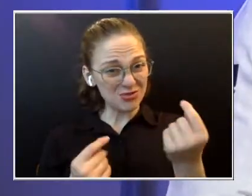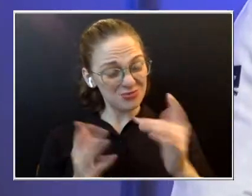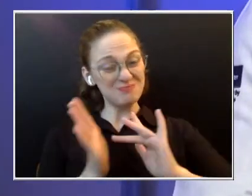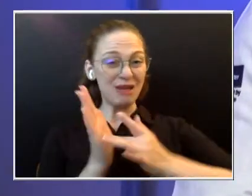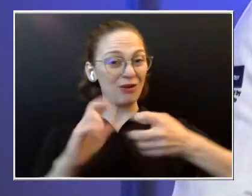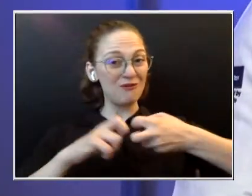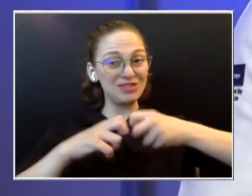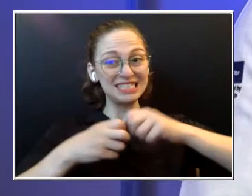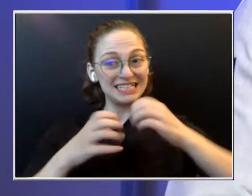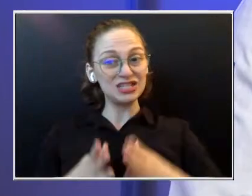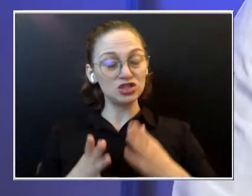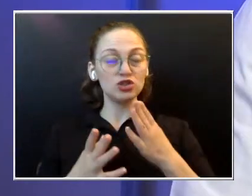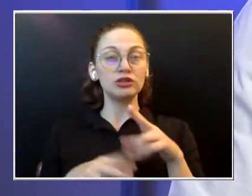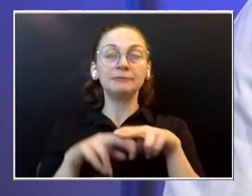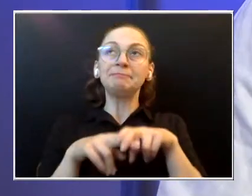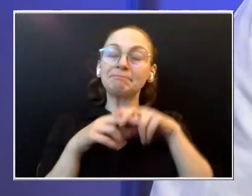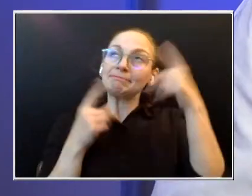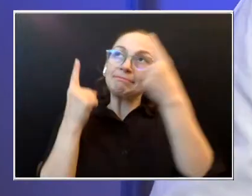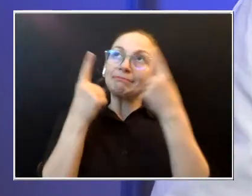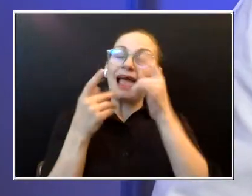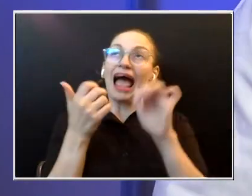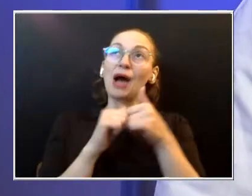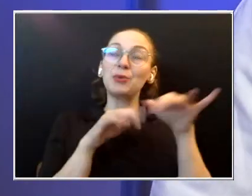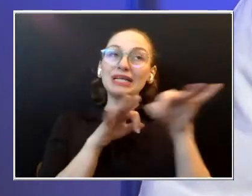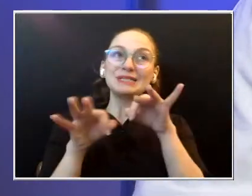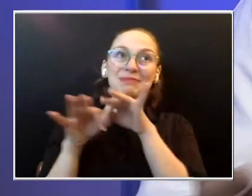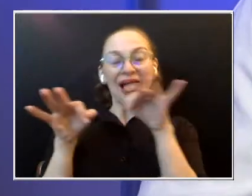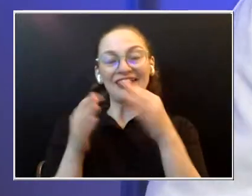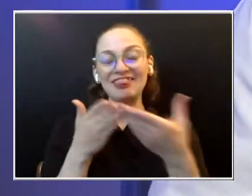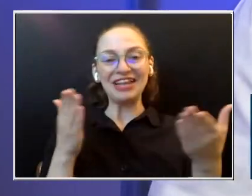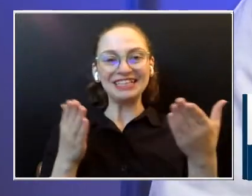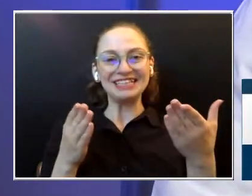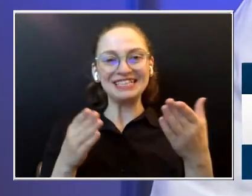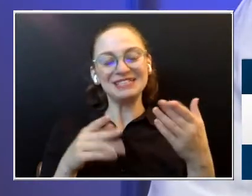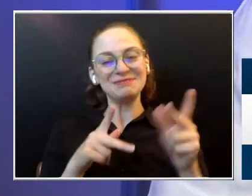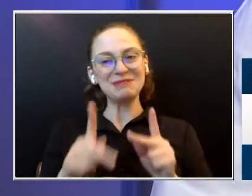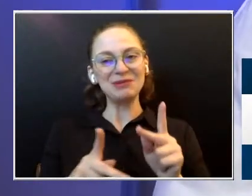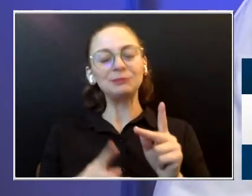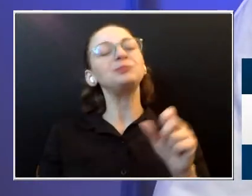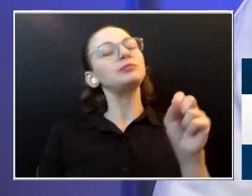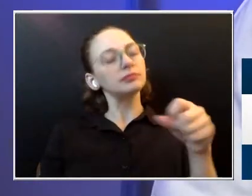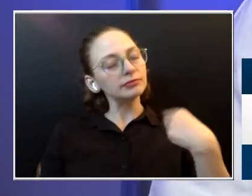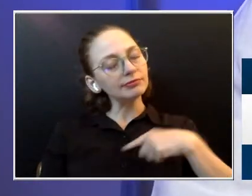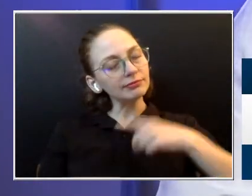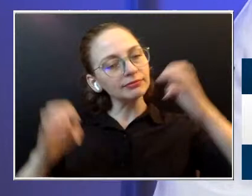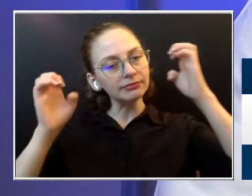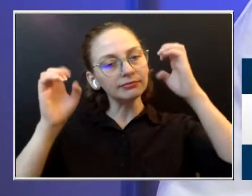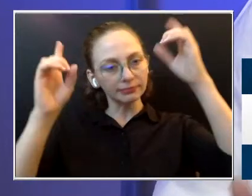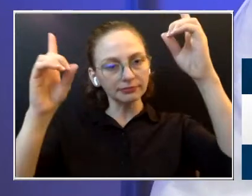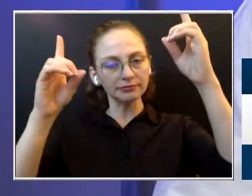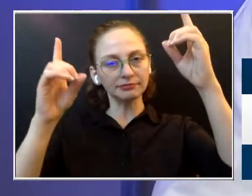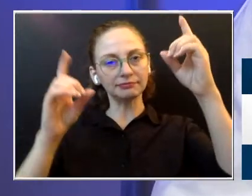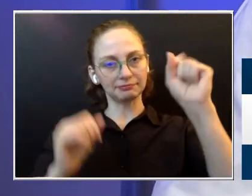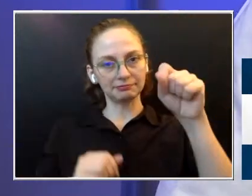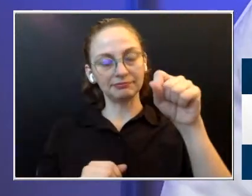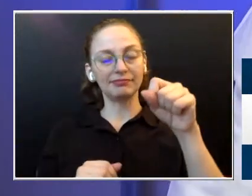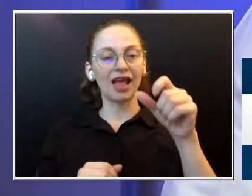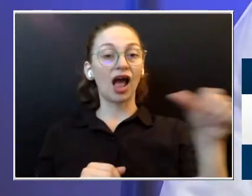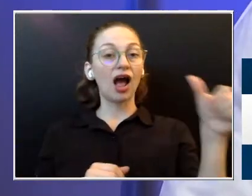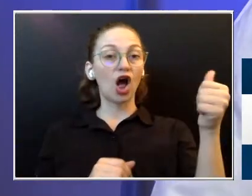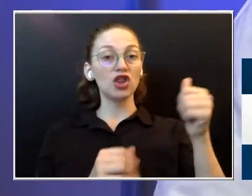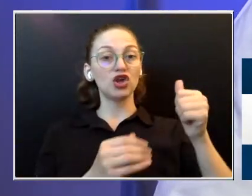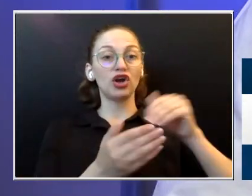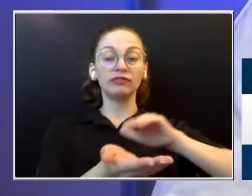is education. That's something that we kind of get into, that we want to educate our fellow coworkers, whether it's physicians, dosimetrists,